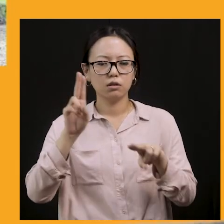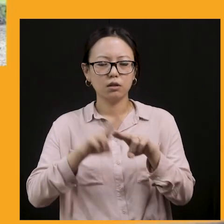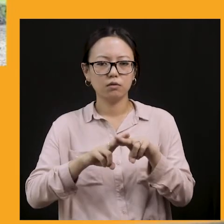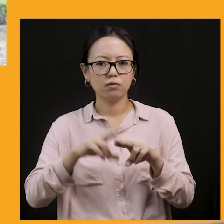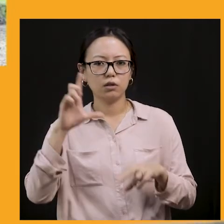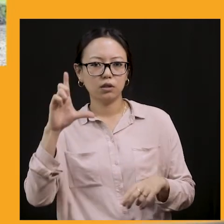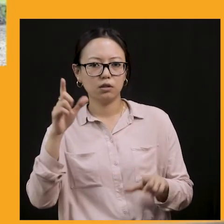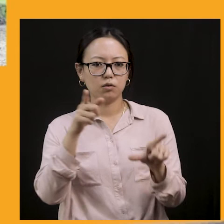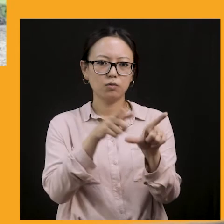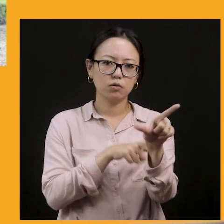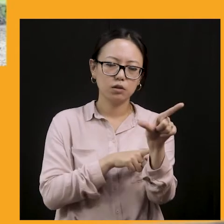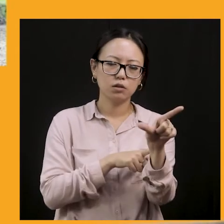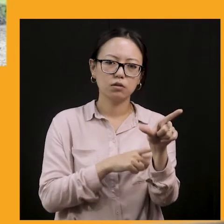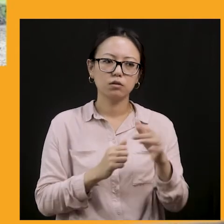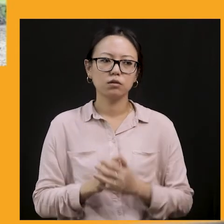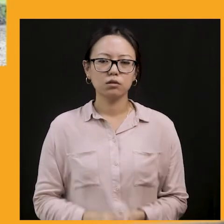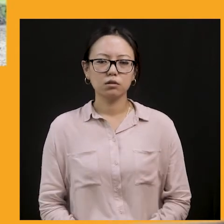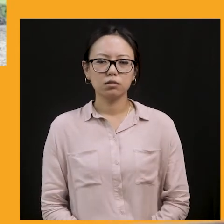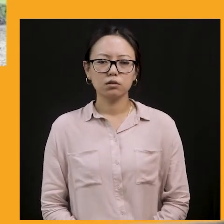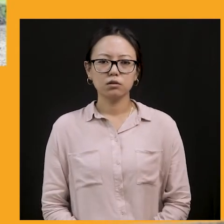D-R-A-G-O-N, dragon. Fly.